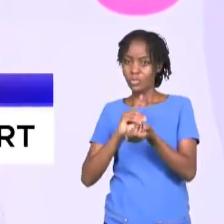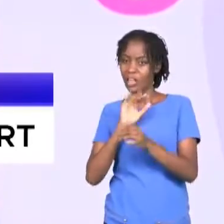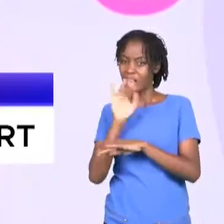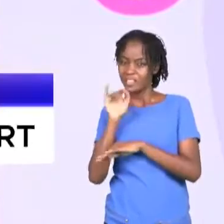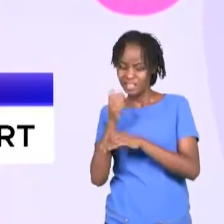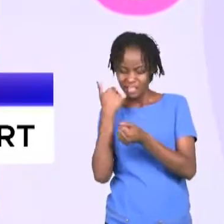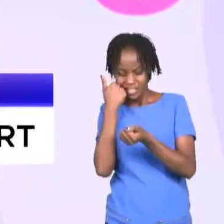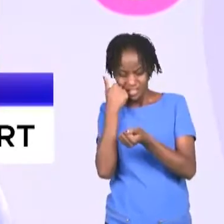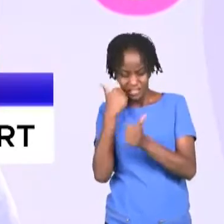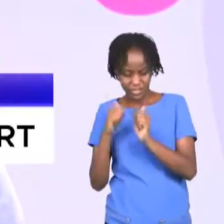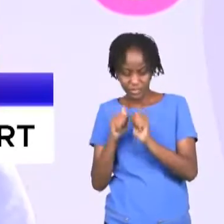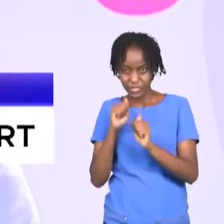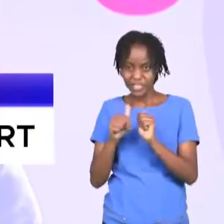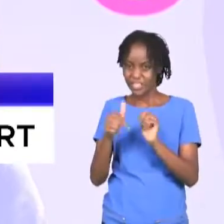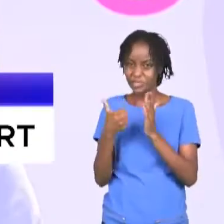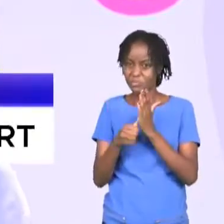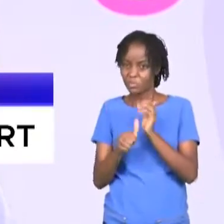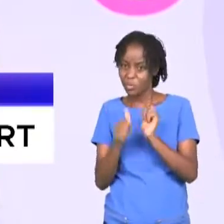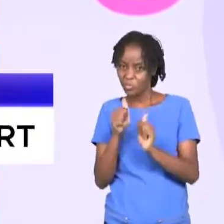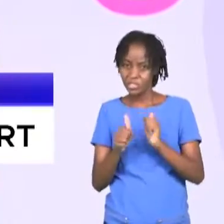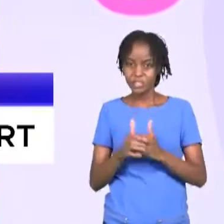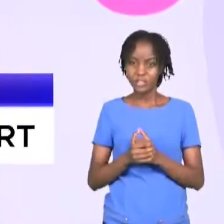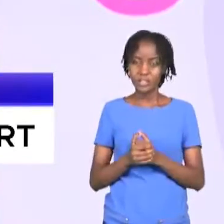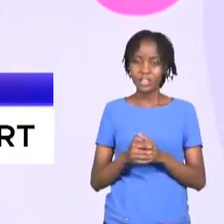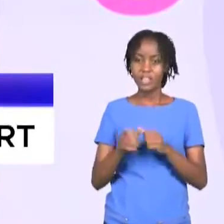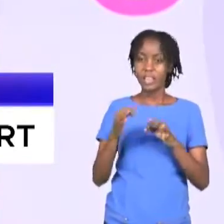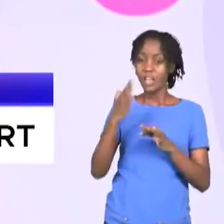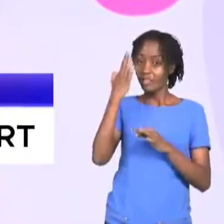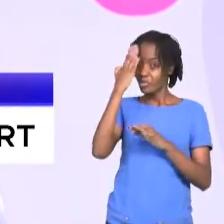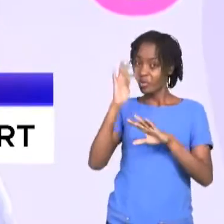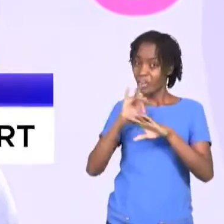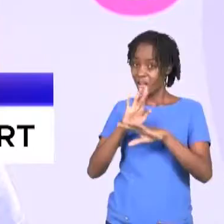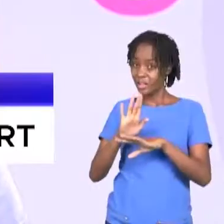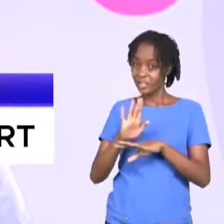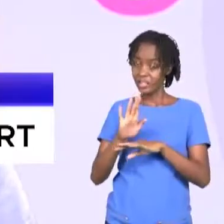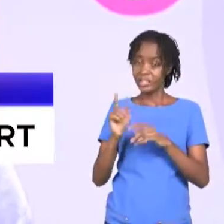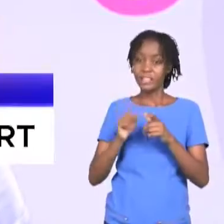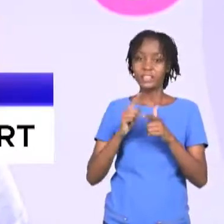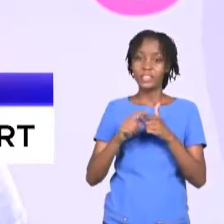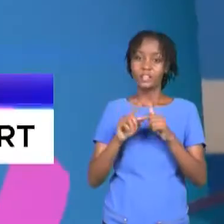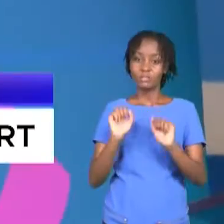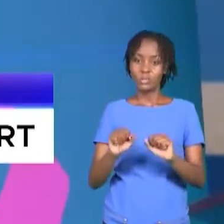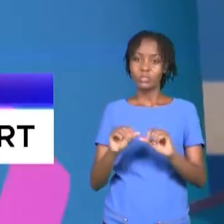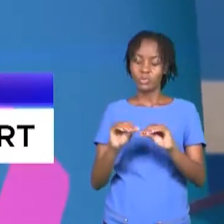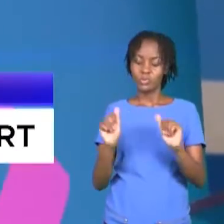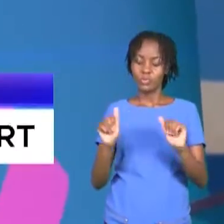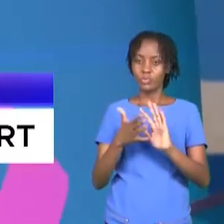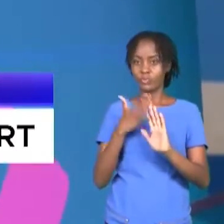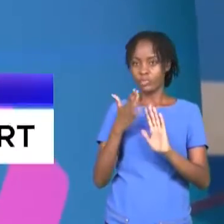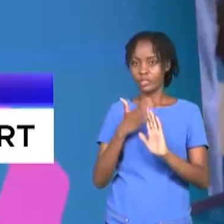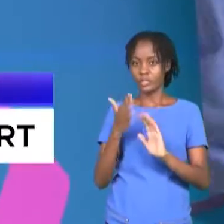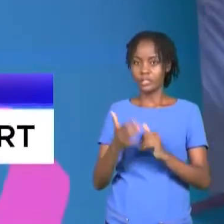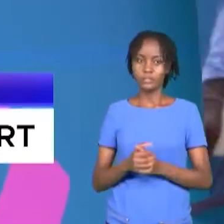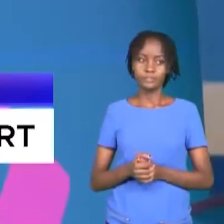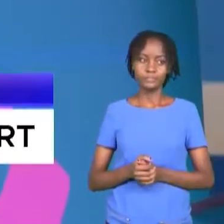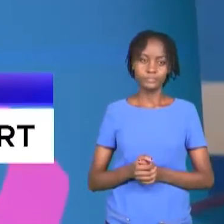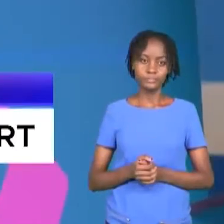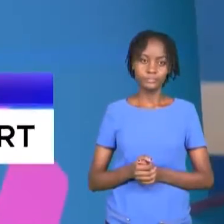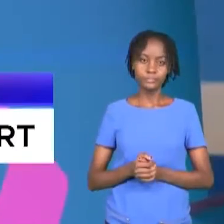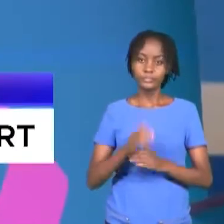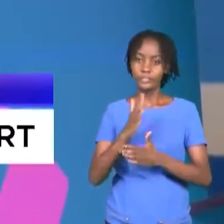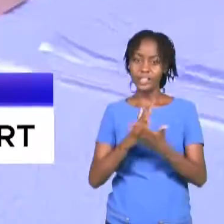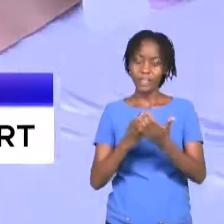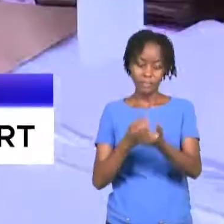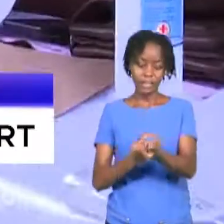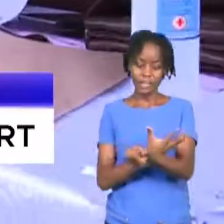ama hii inaweza kuwa ni shida gani, na tukijua kwa mapema tunaisuluhisha. Some of the cancer